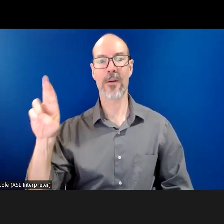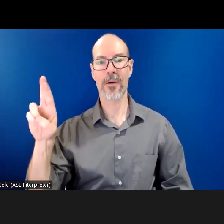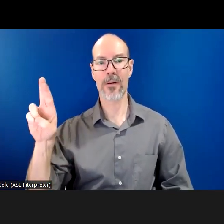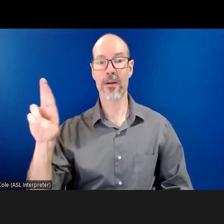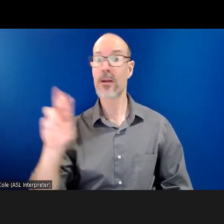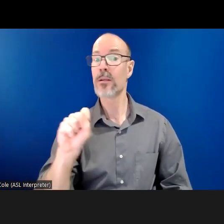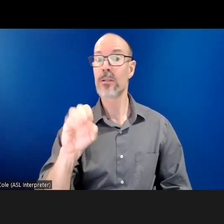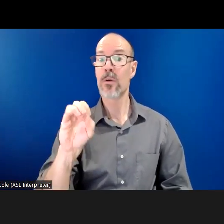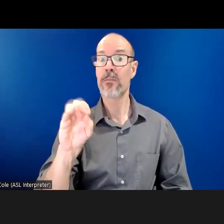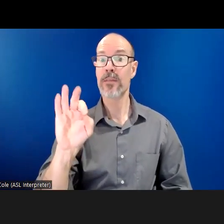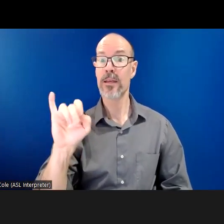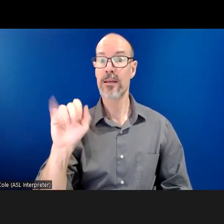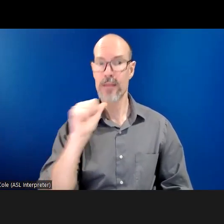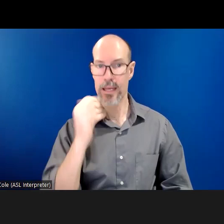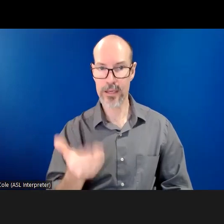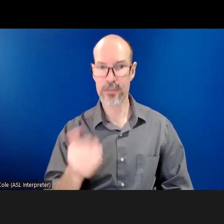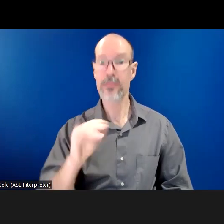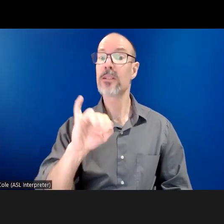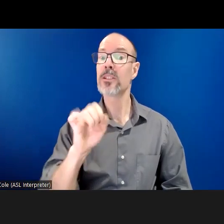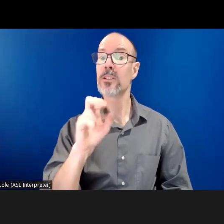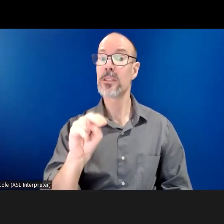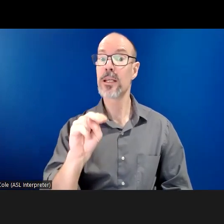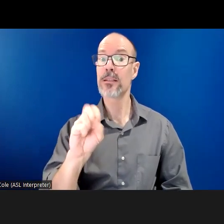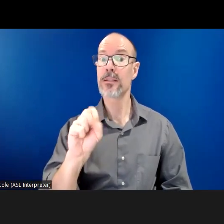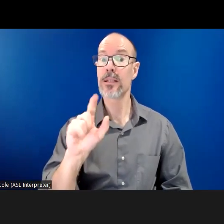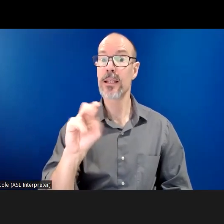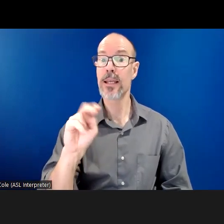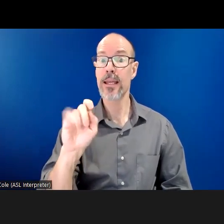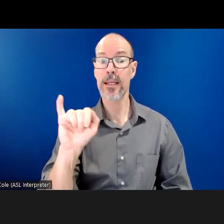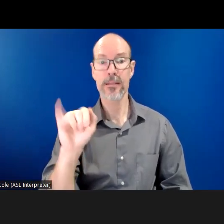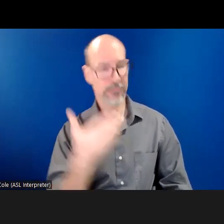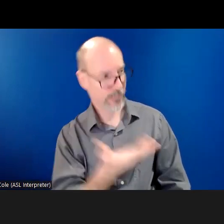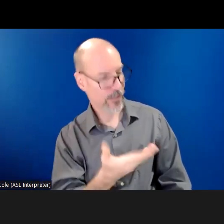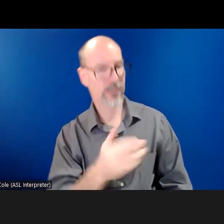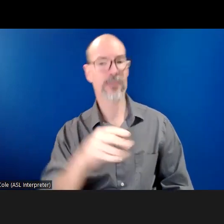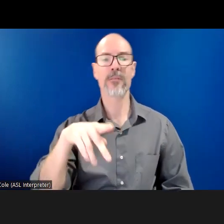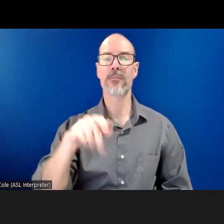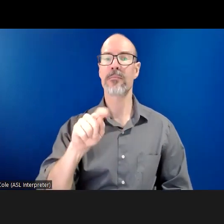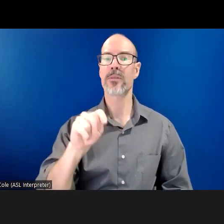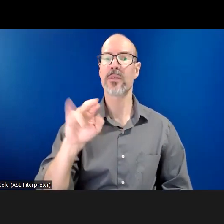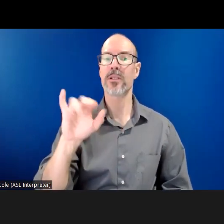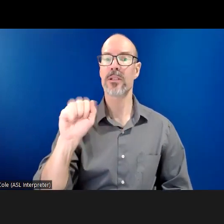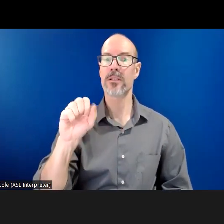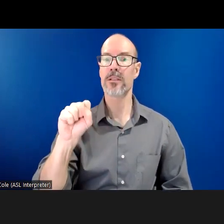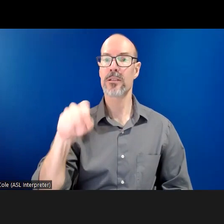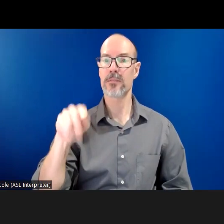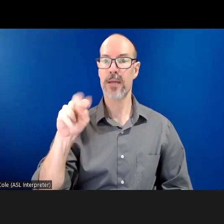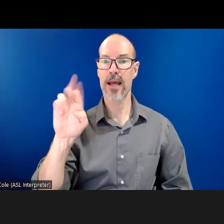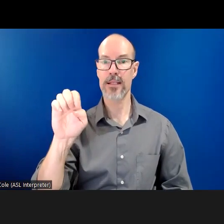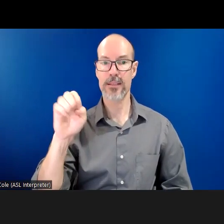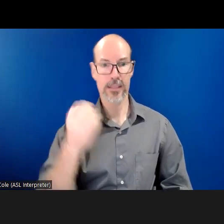Jen Salinetti. Here. Patricia Spence. Here. Ari